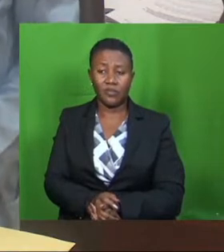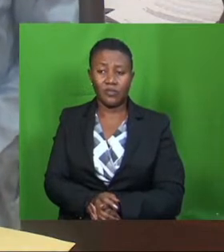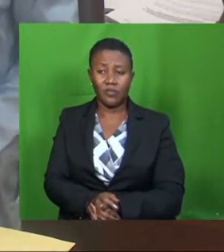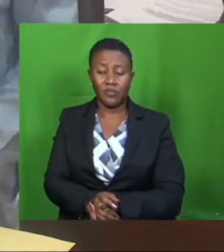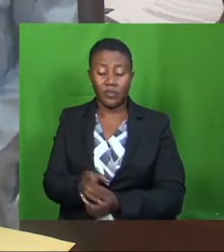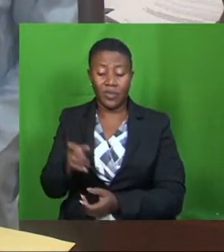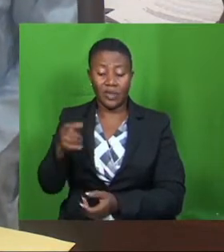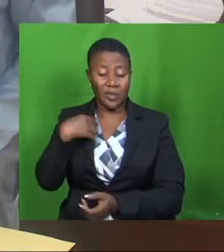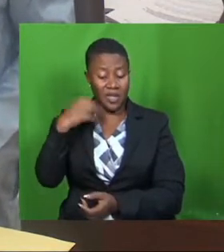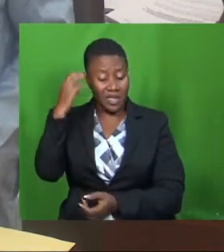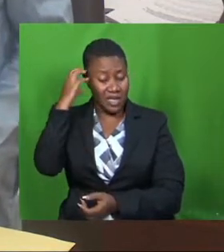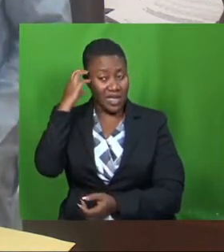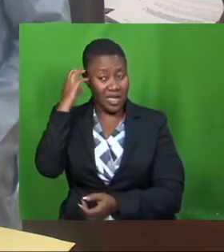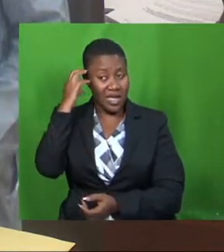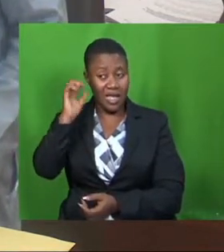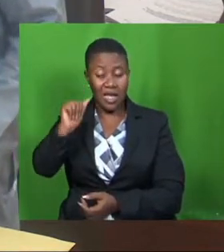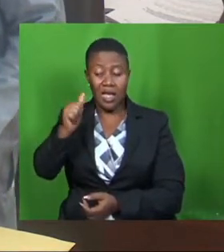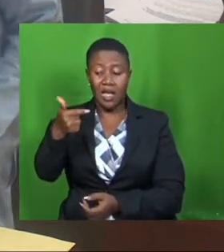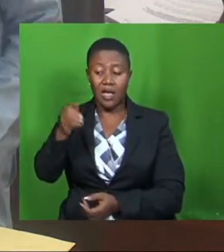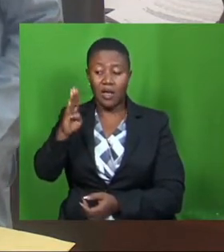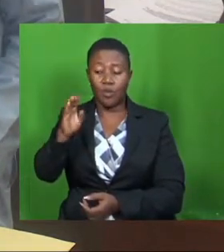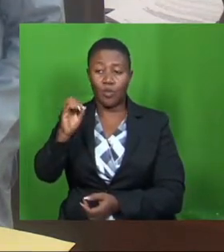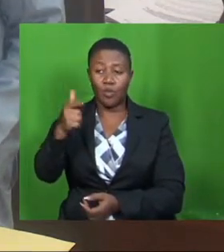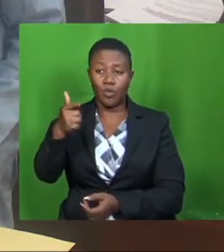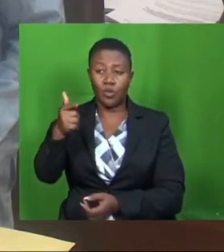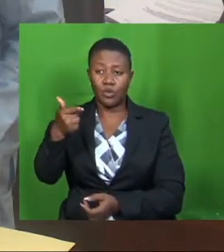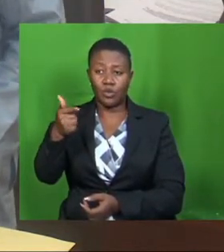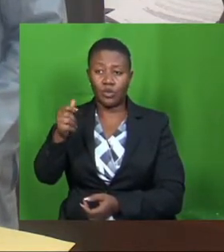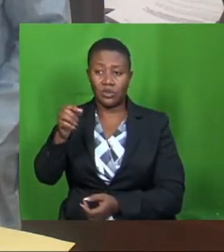accountability. Let nobody